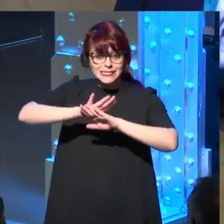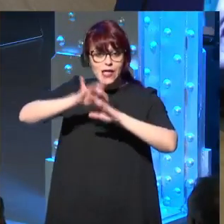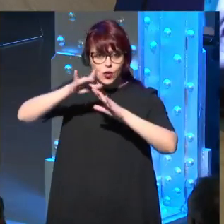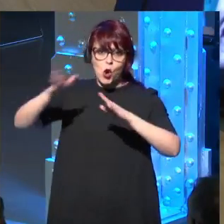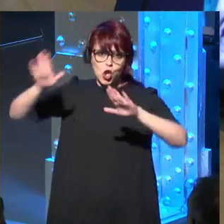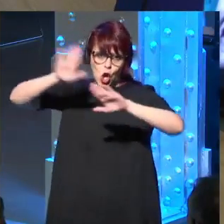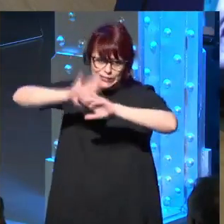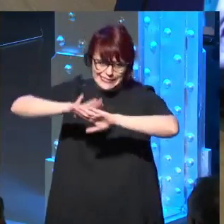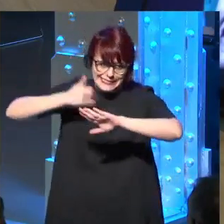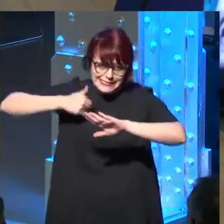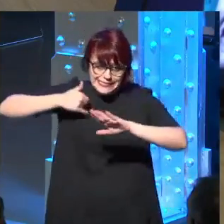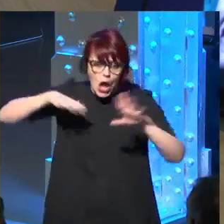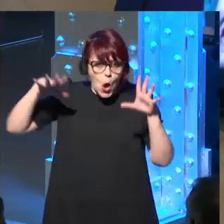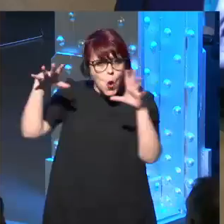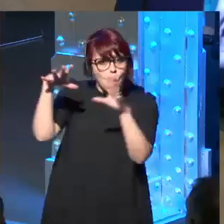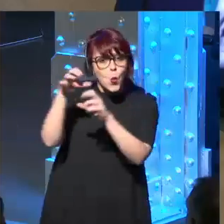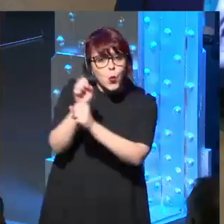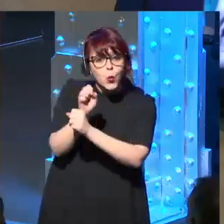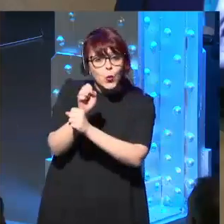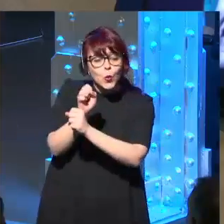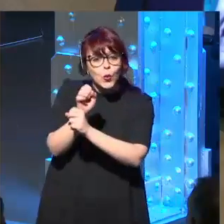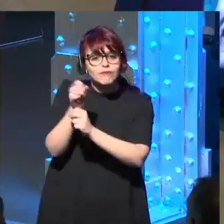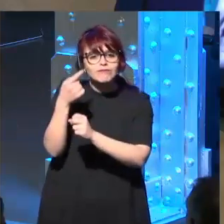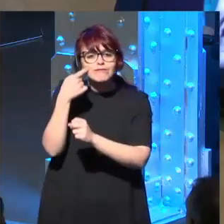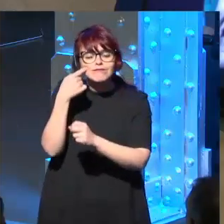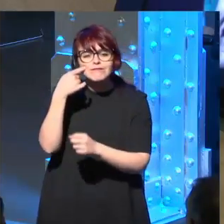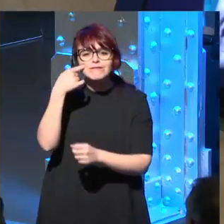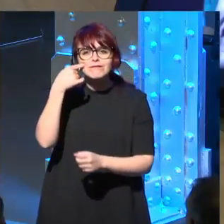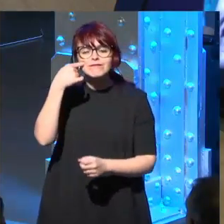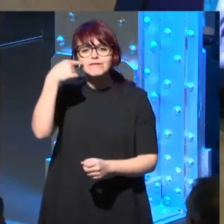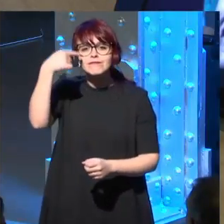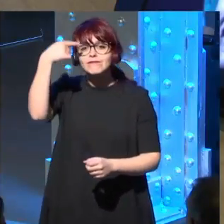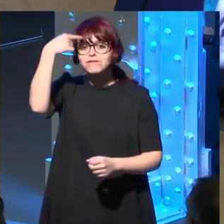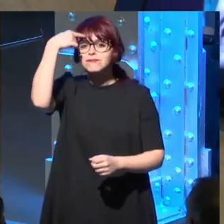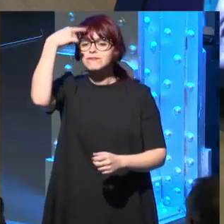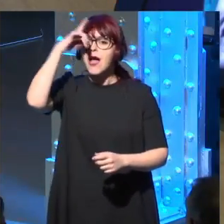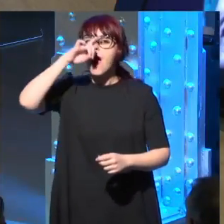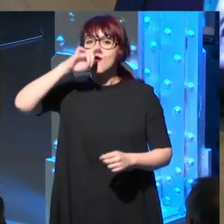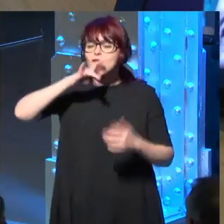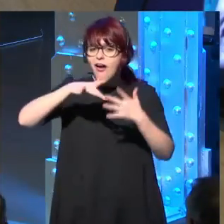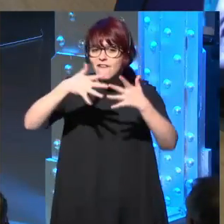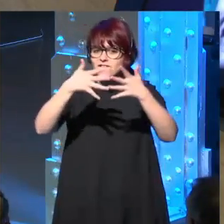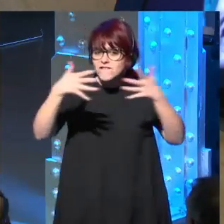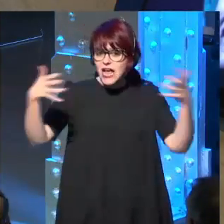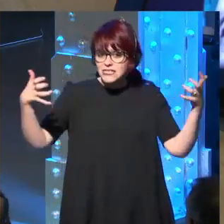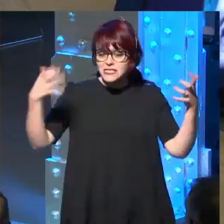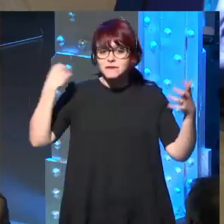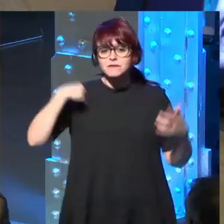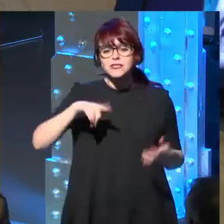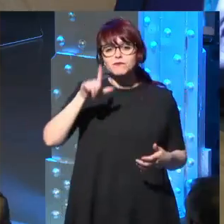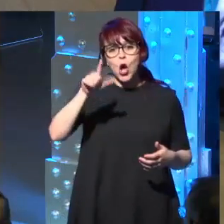reminds me a very dramatic sentence in L'étranger d'Albert